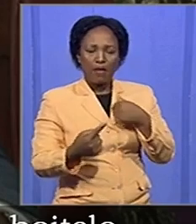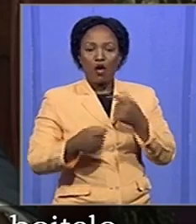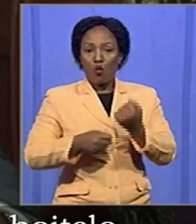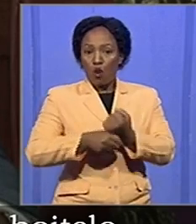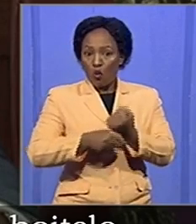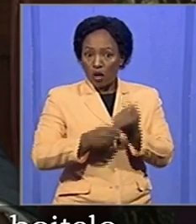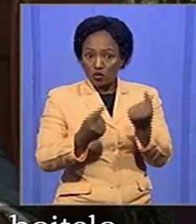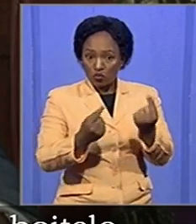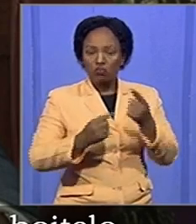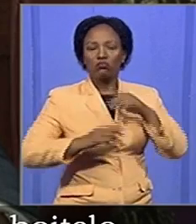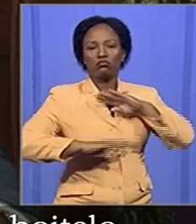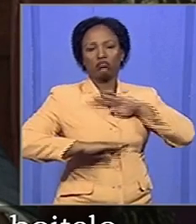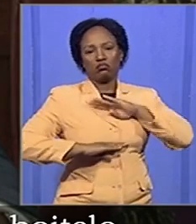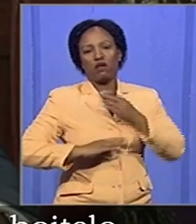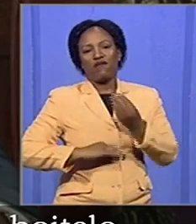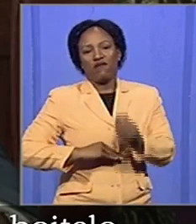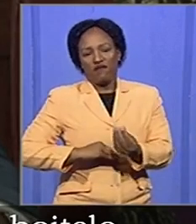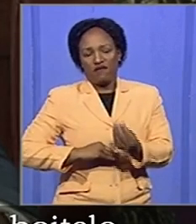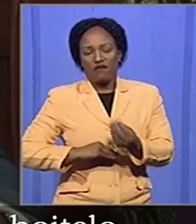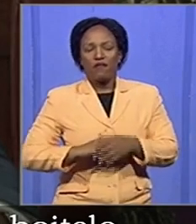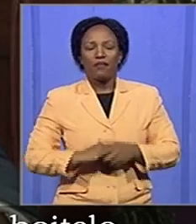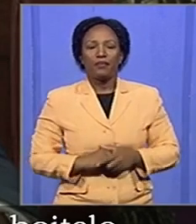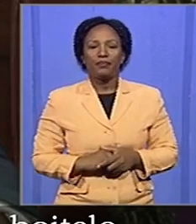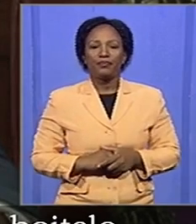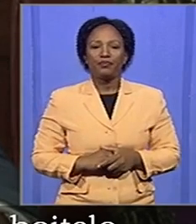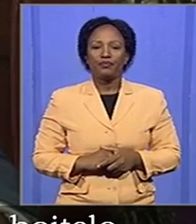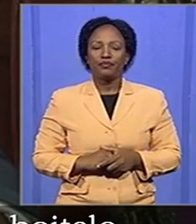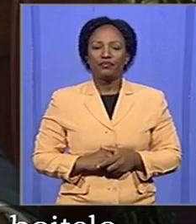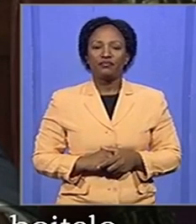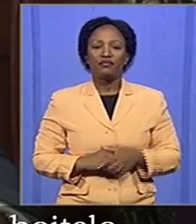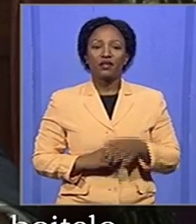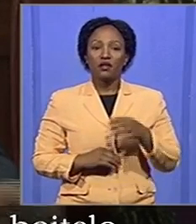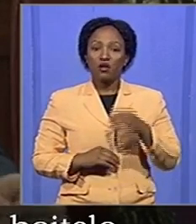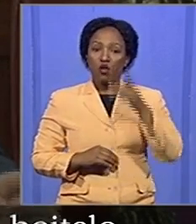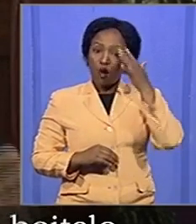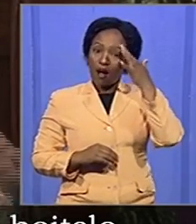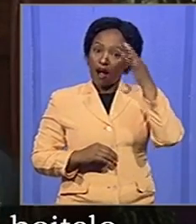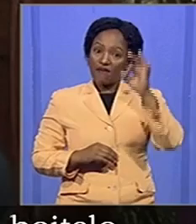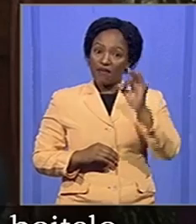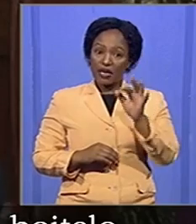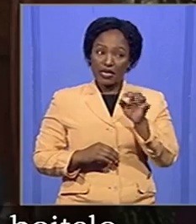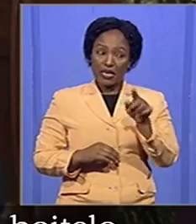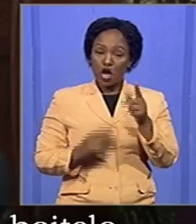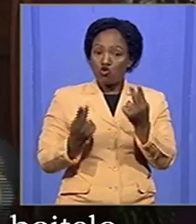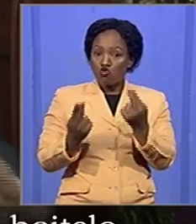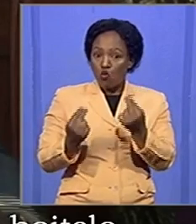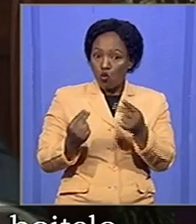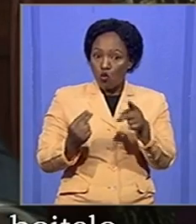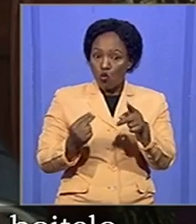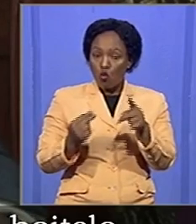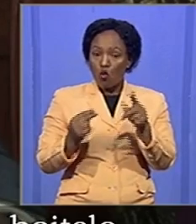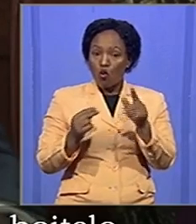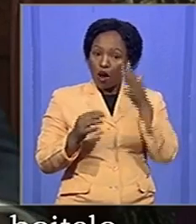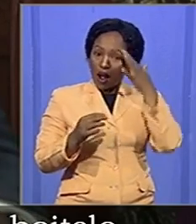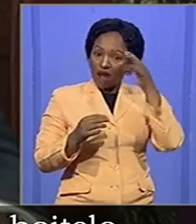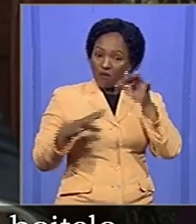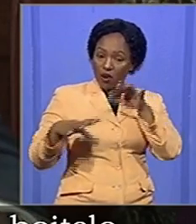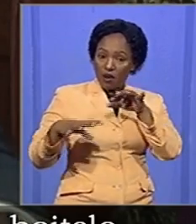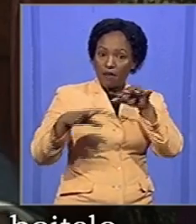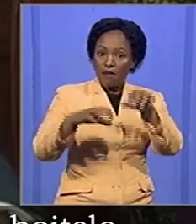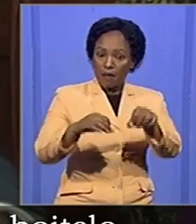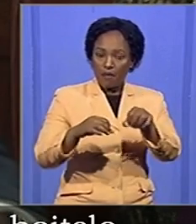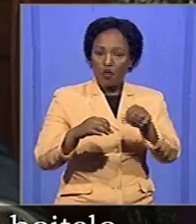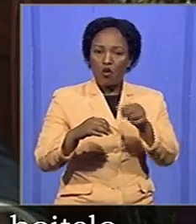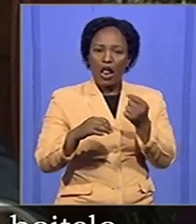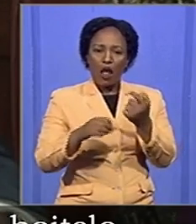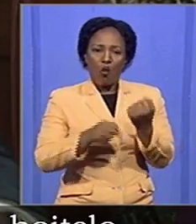šetše re o dirile mo e leng gore mmušo o tsenang o tlo no dira ga nnyane fela go feleletša leeto le re be re